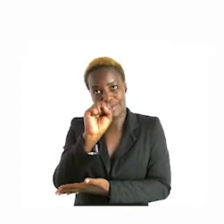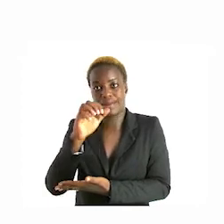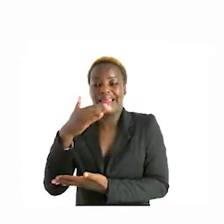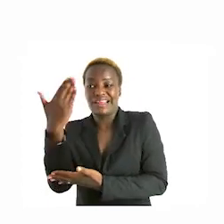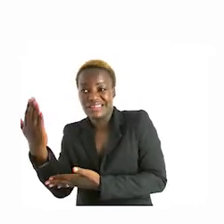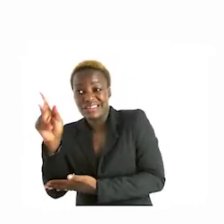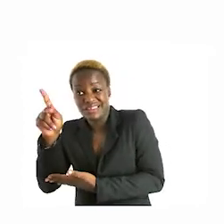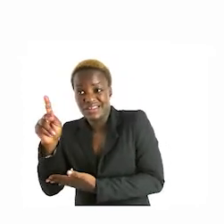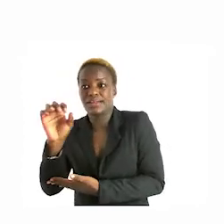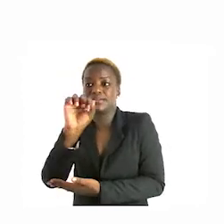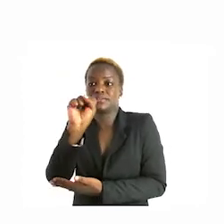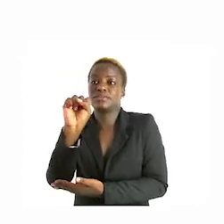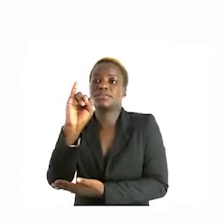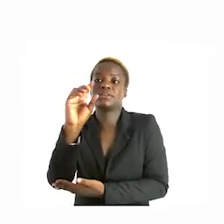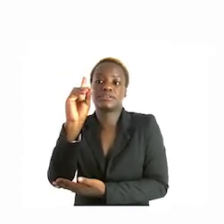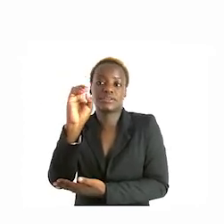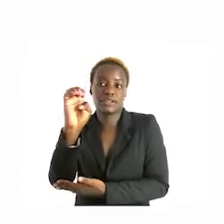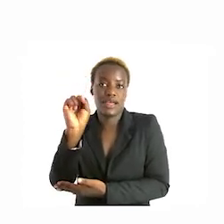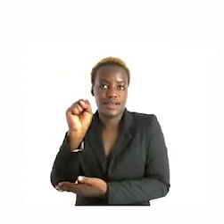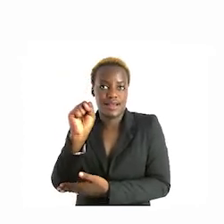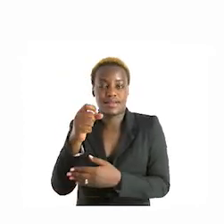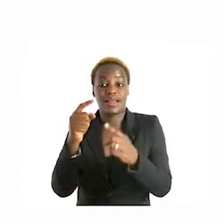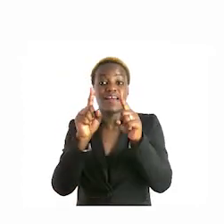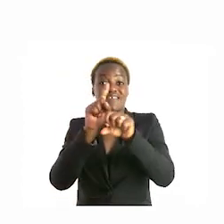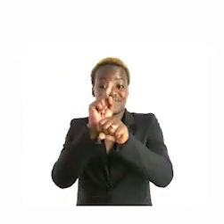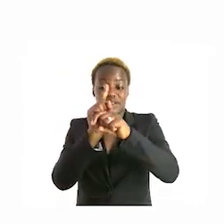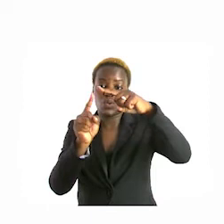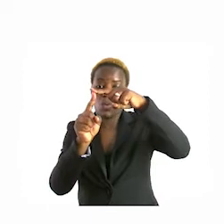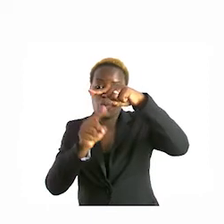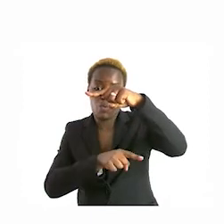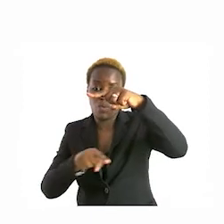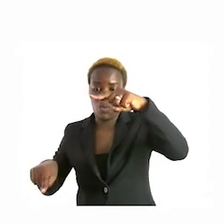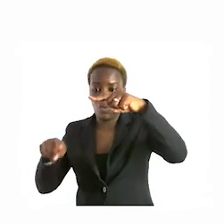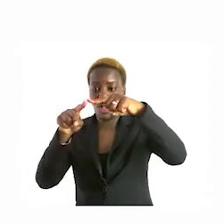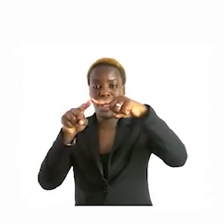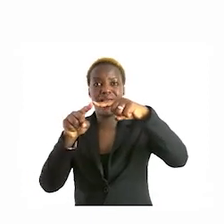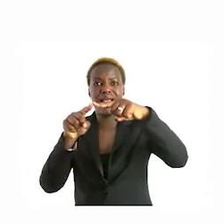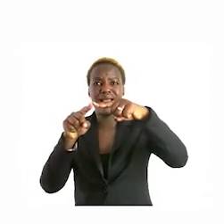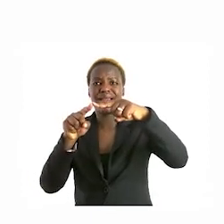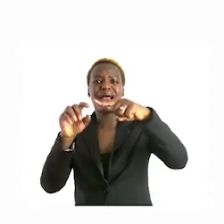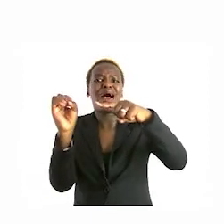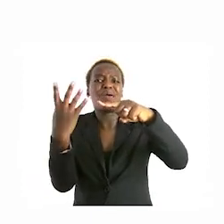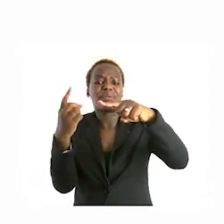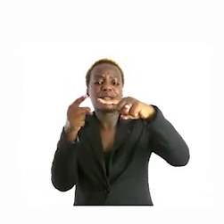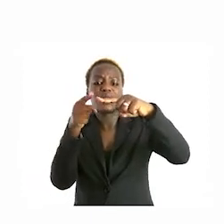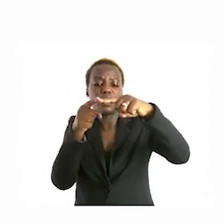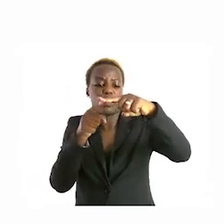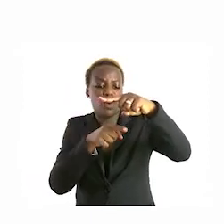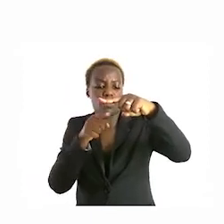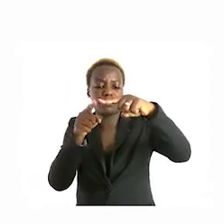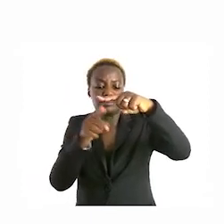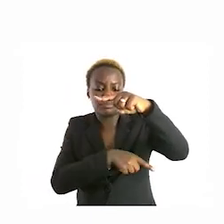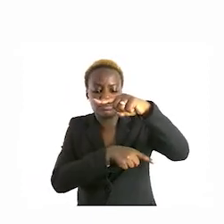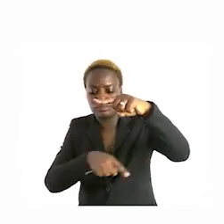is a triangle. The triangle has 3 sides. So you can see the 3 is there for the